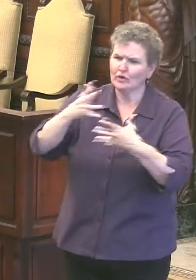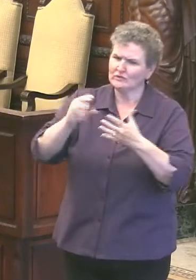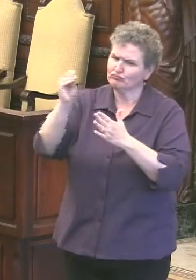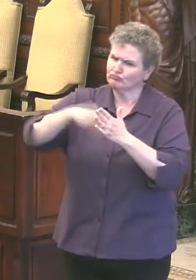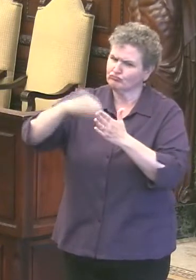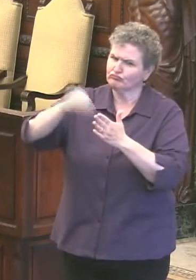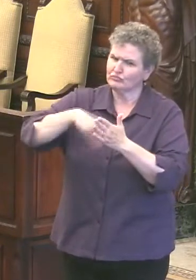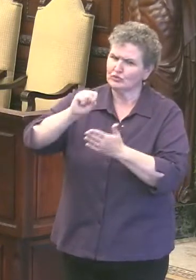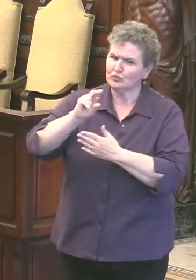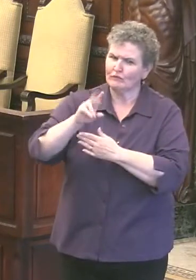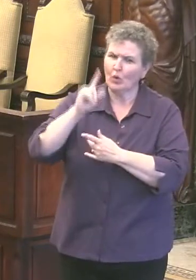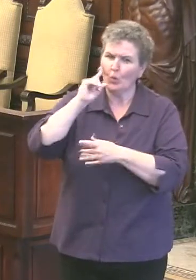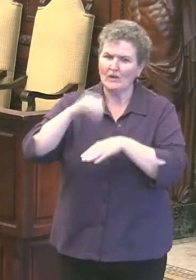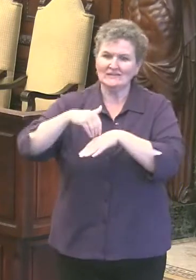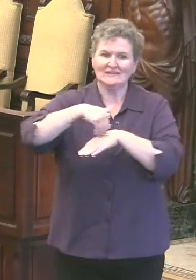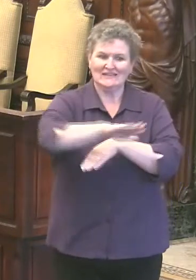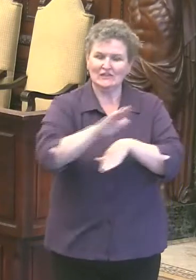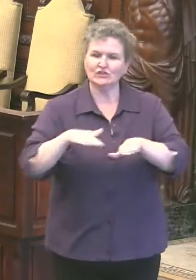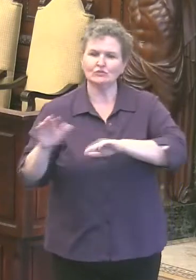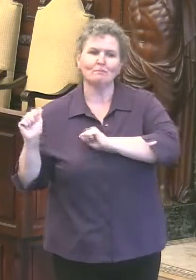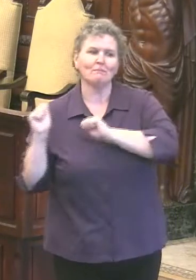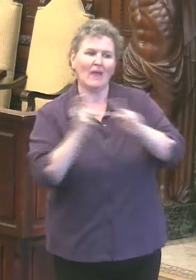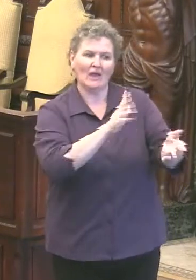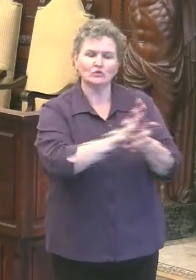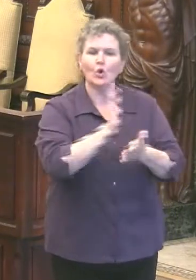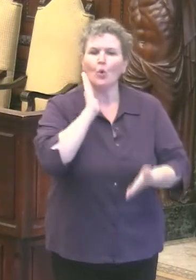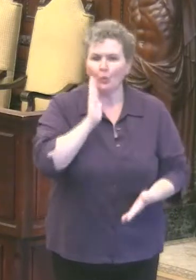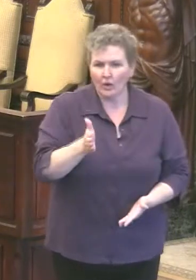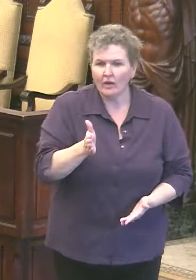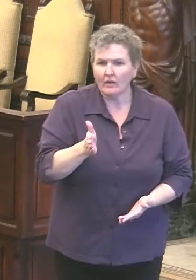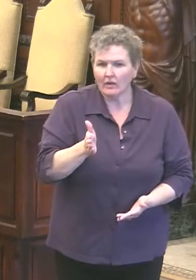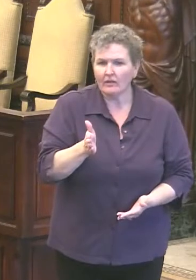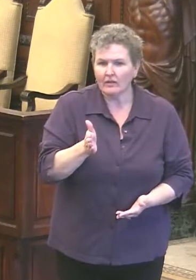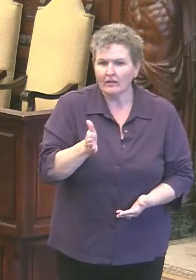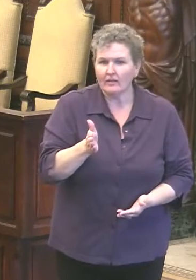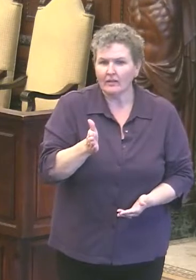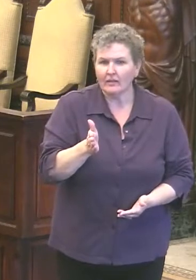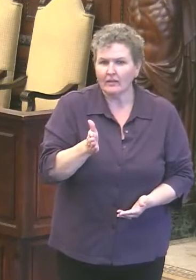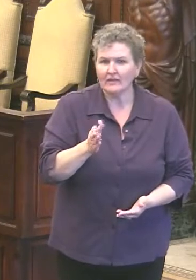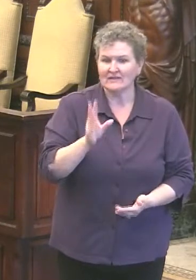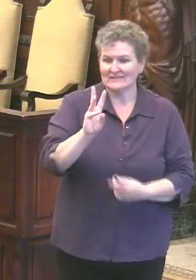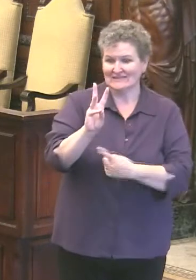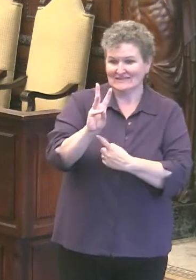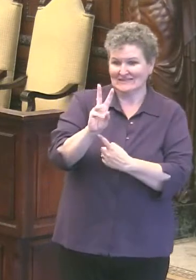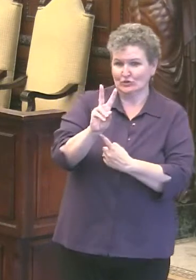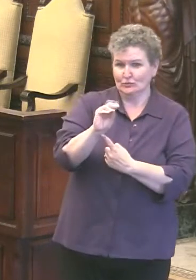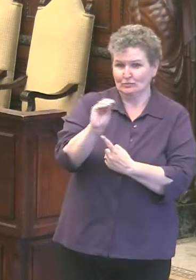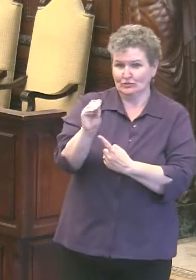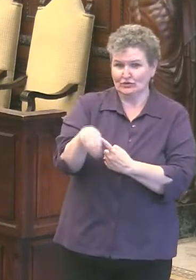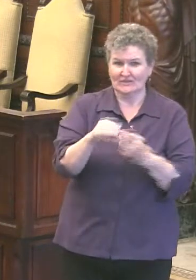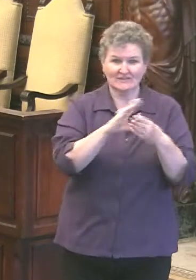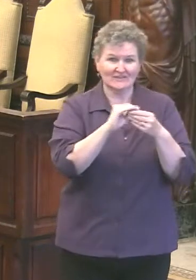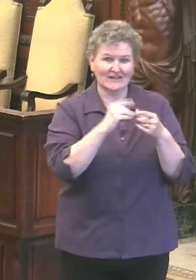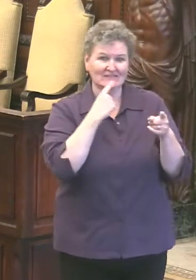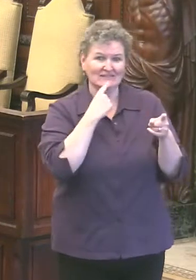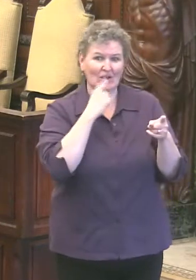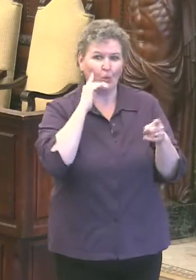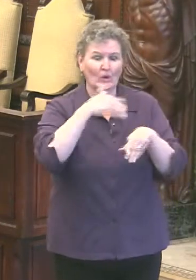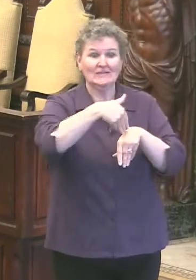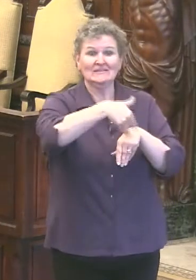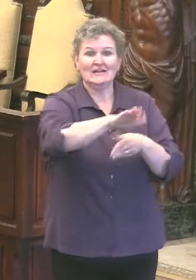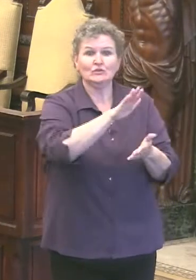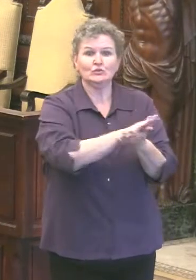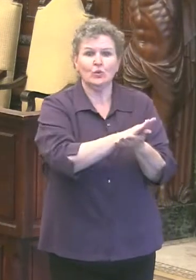their children back to school under current circumstances, and 62% said they would send their children back